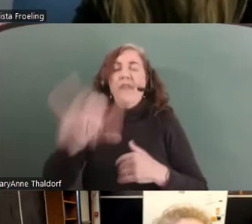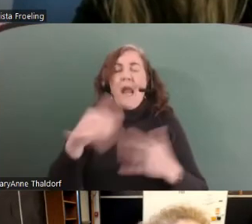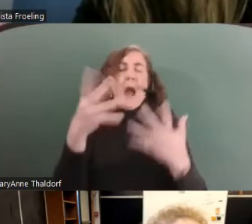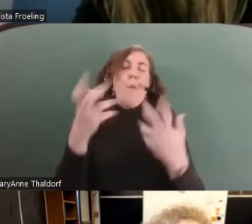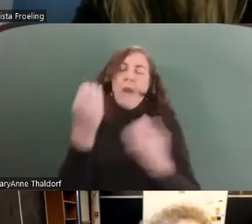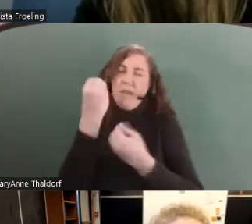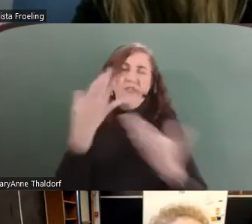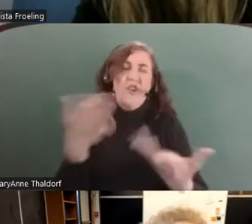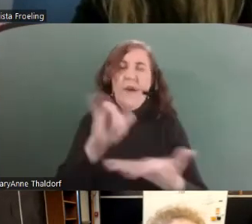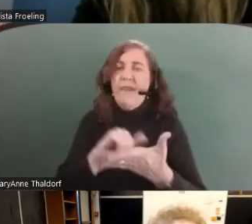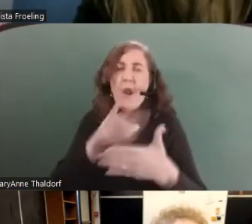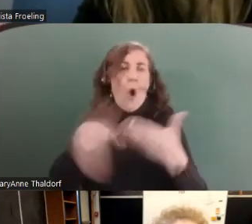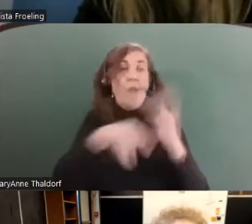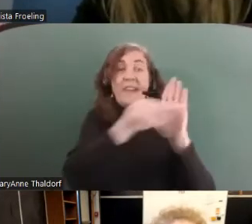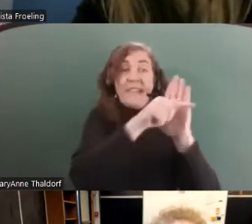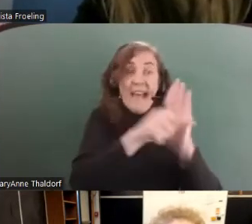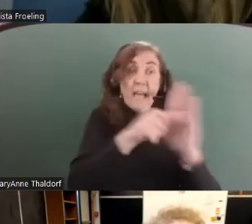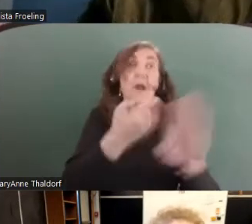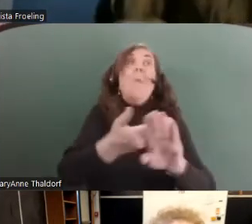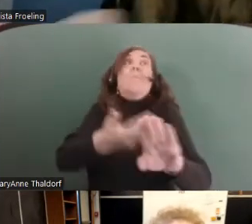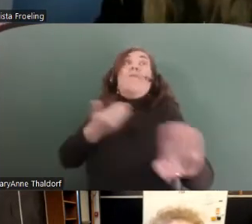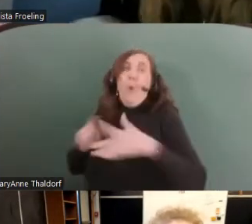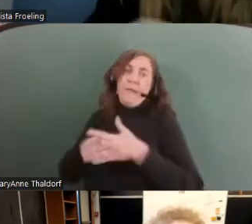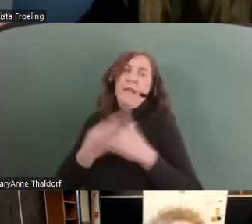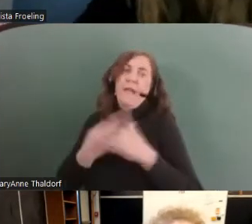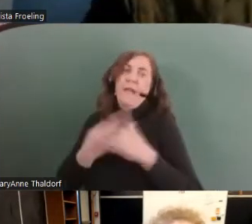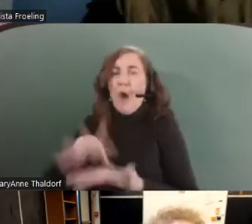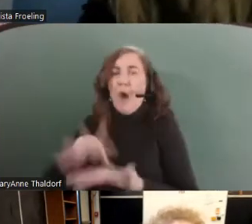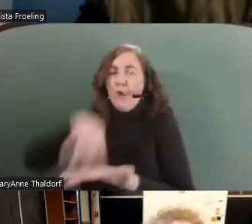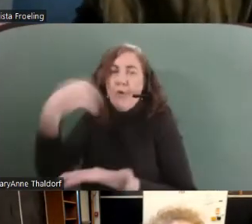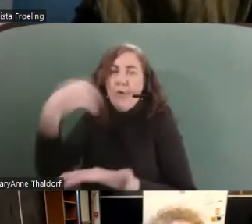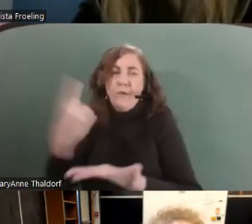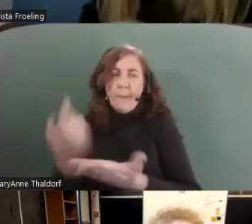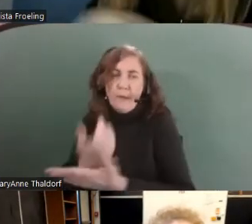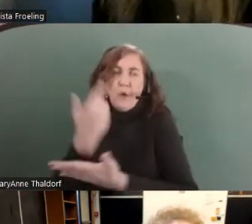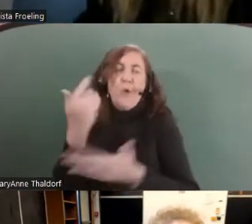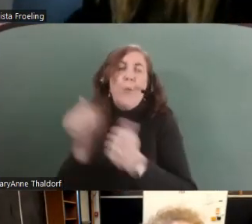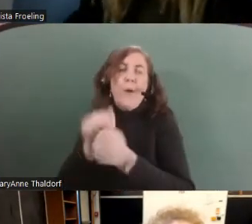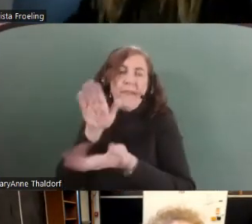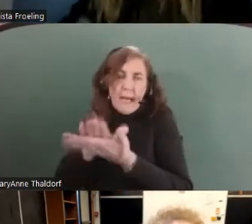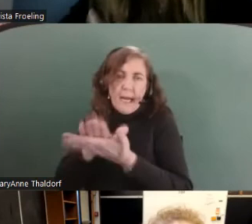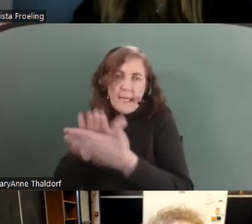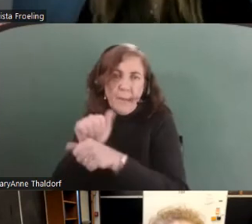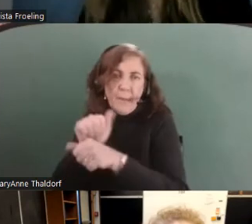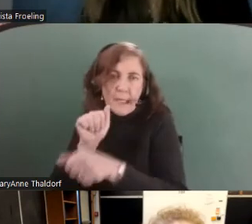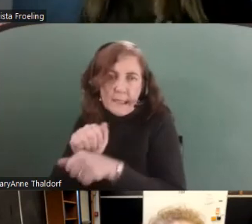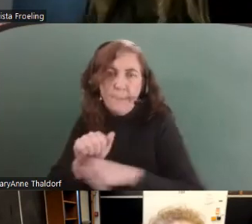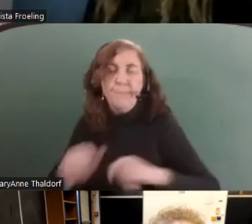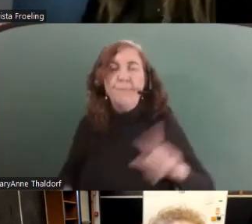there. No, I appreciate that very much. And I'm going to talk about that when we get into the